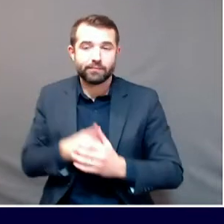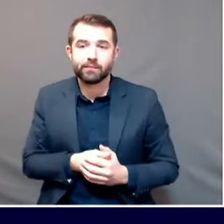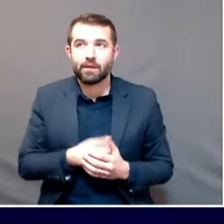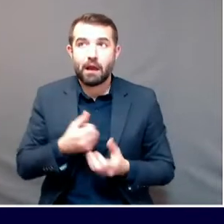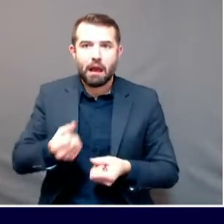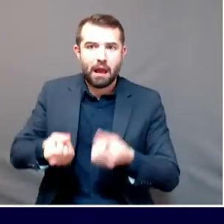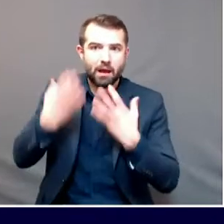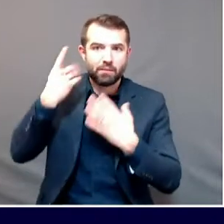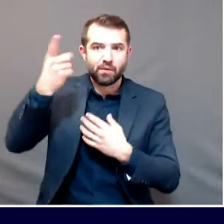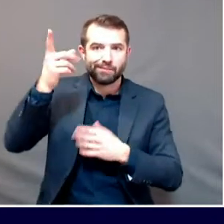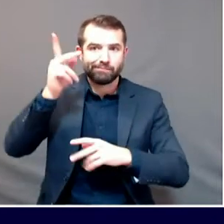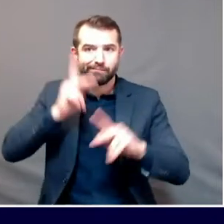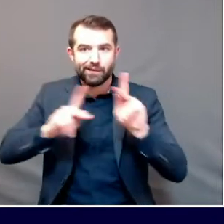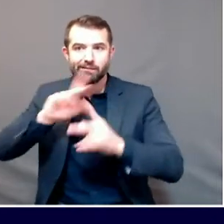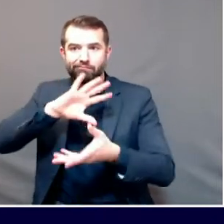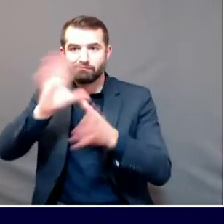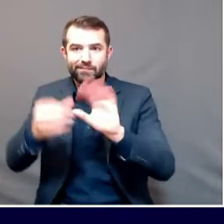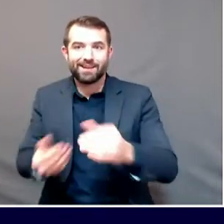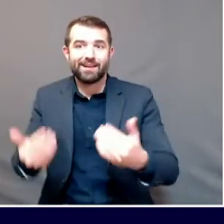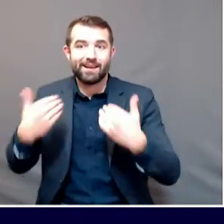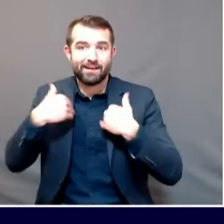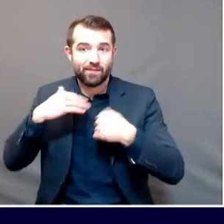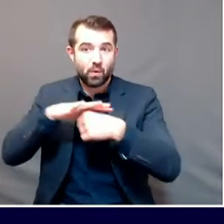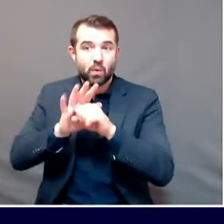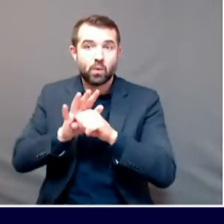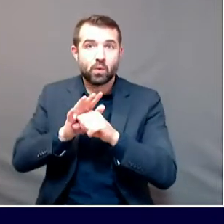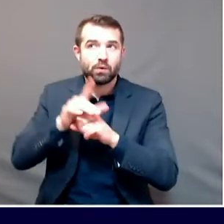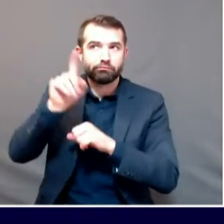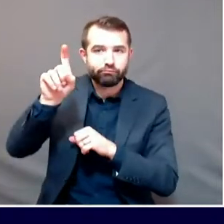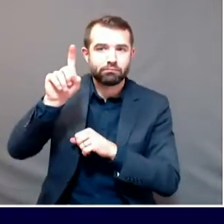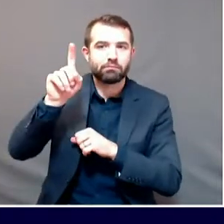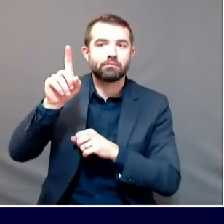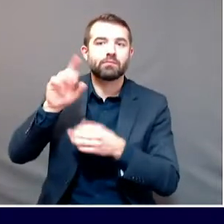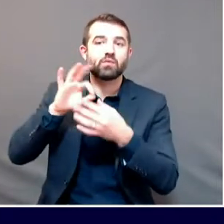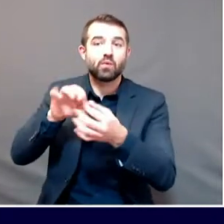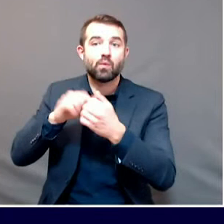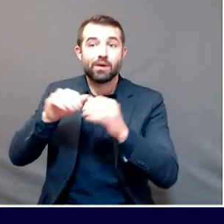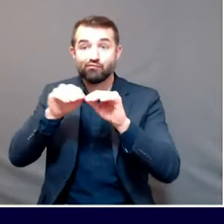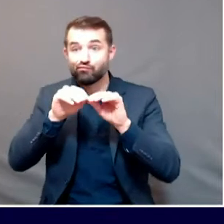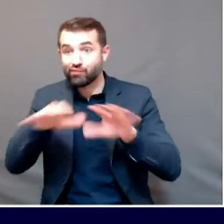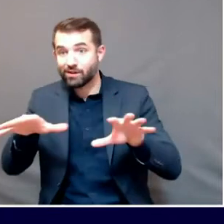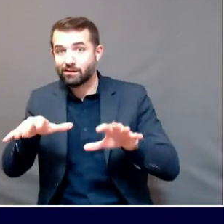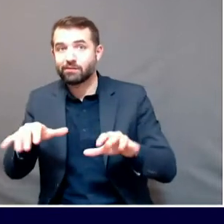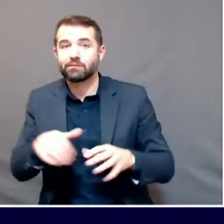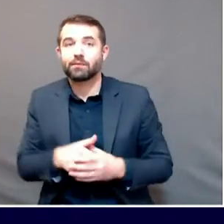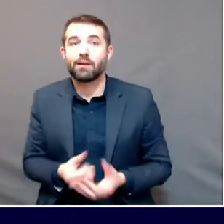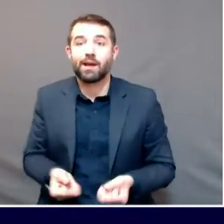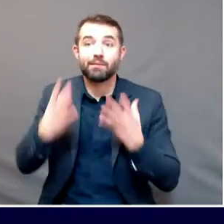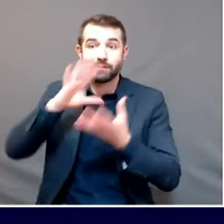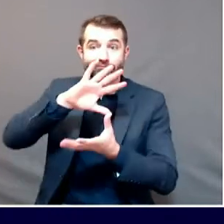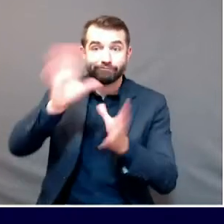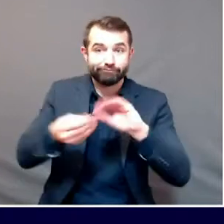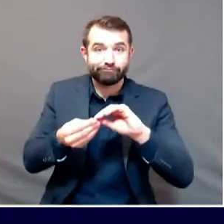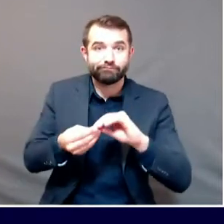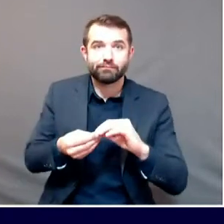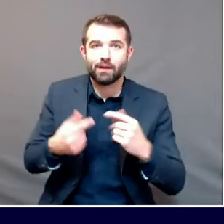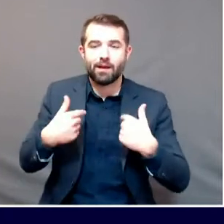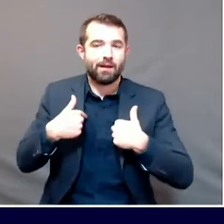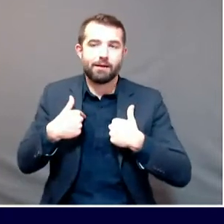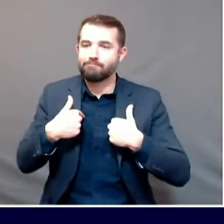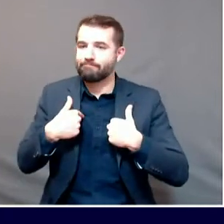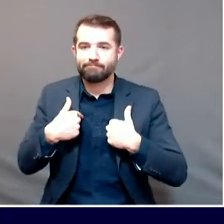with this outbreak is, as opposed to unassociated with the outbreak. I don't have that exact number right now. I believe